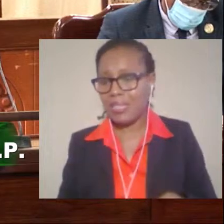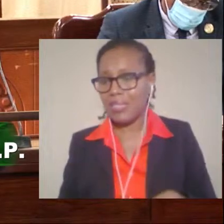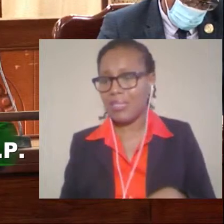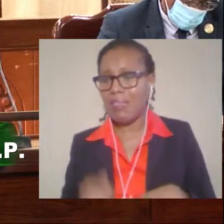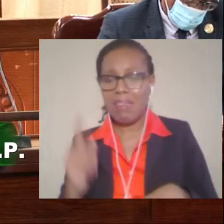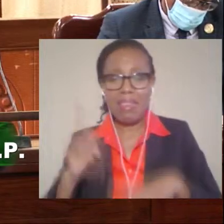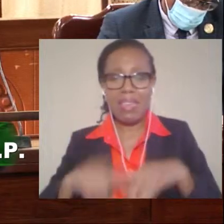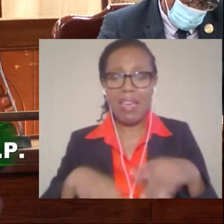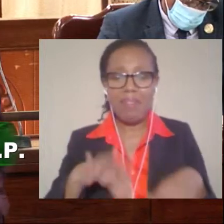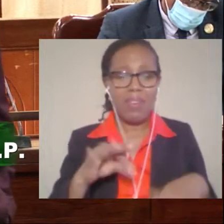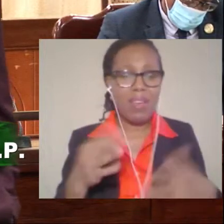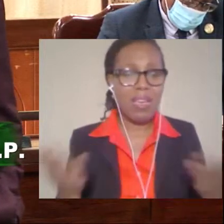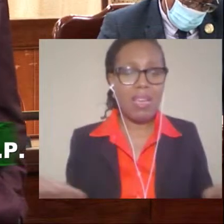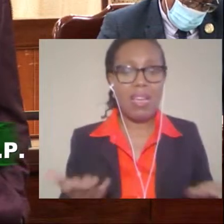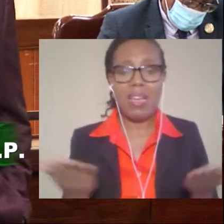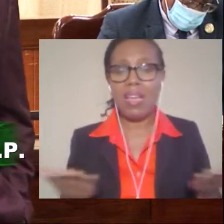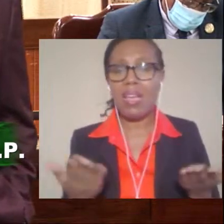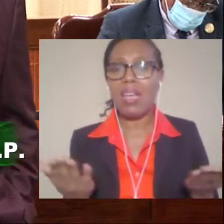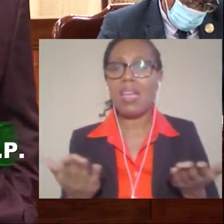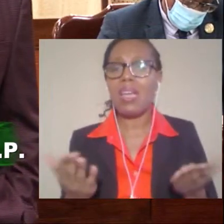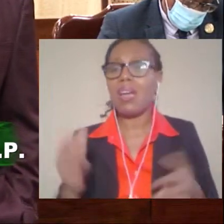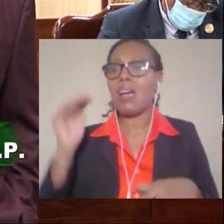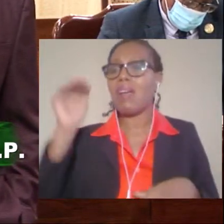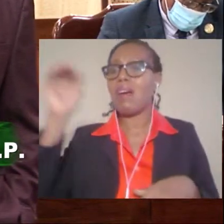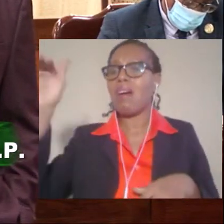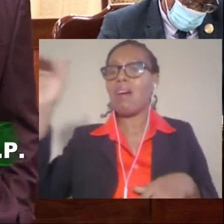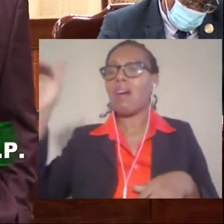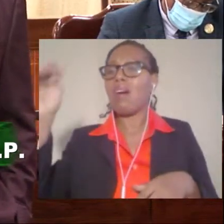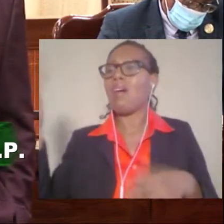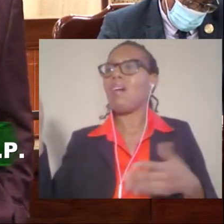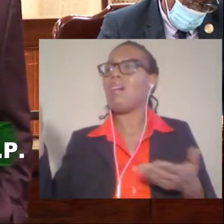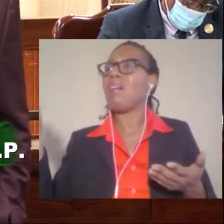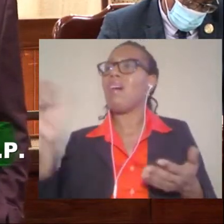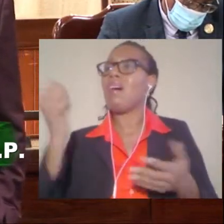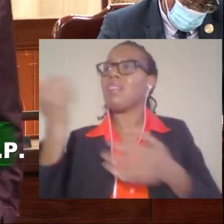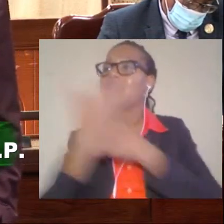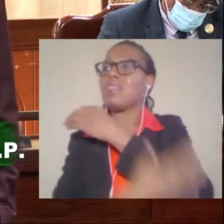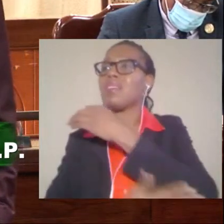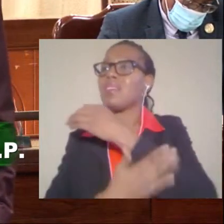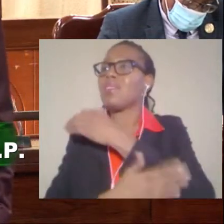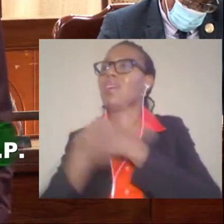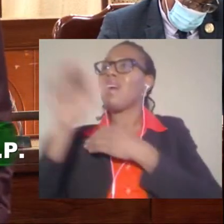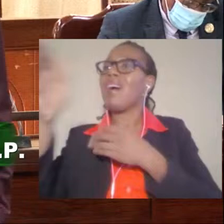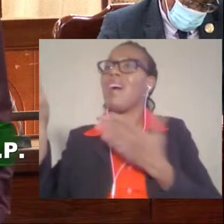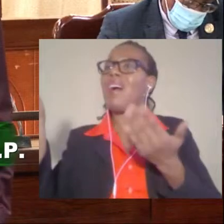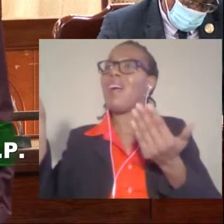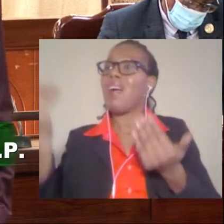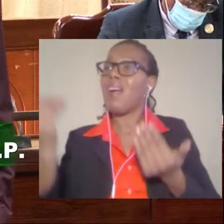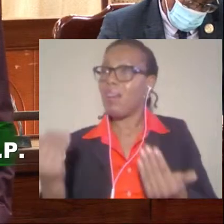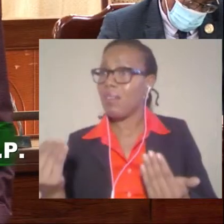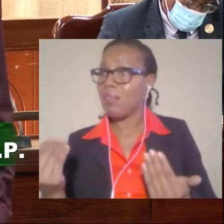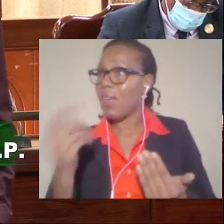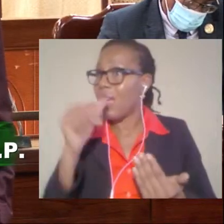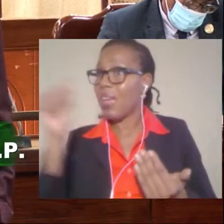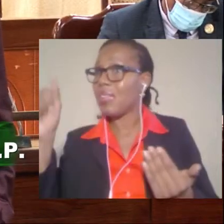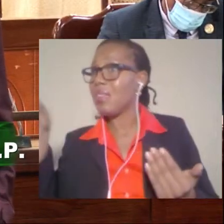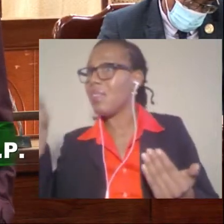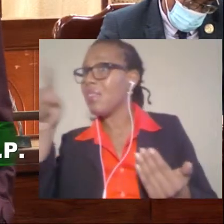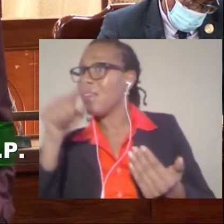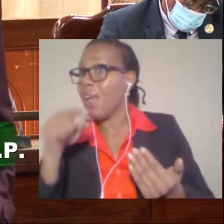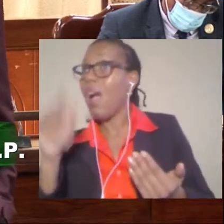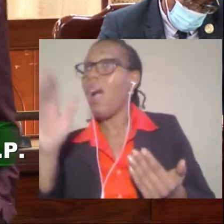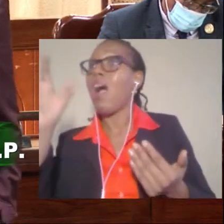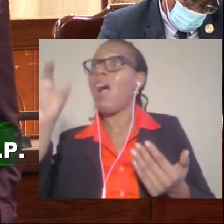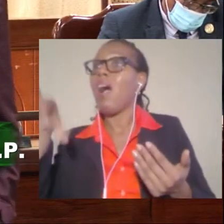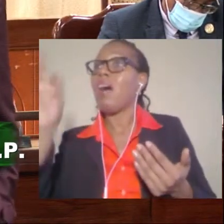be found and located here in Barbados. Many times that's not the case. But unfortunately, sometimes, in some instances, it is the case.